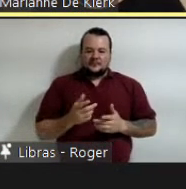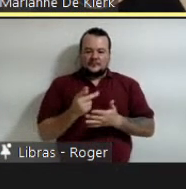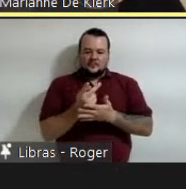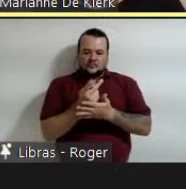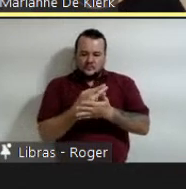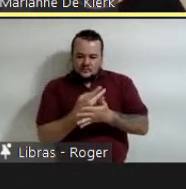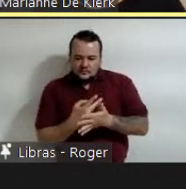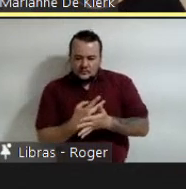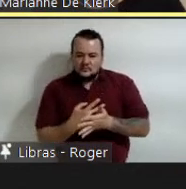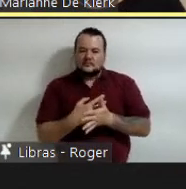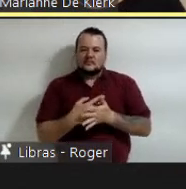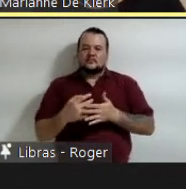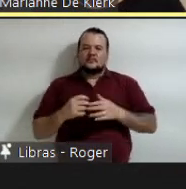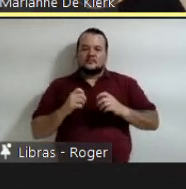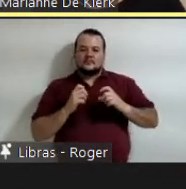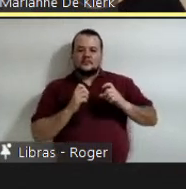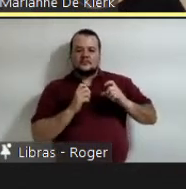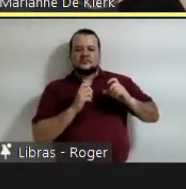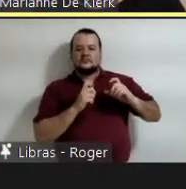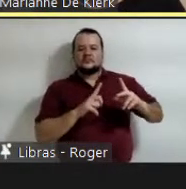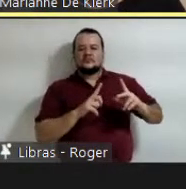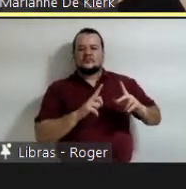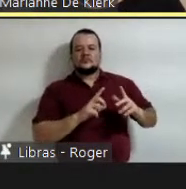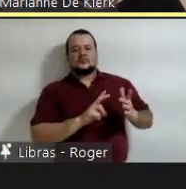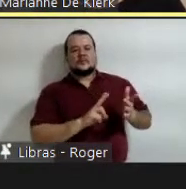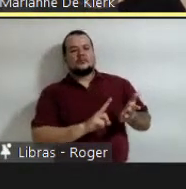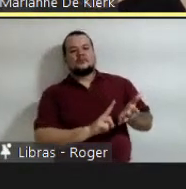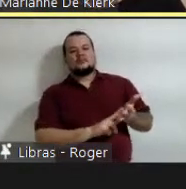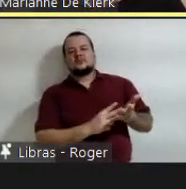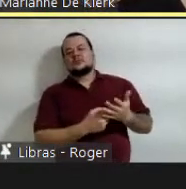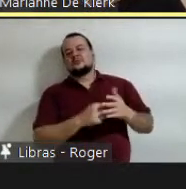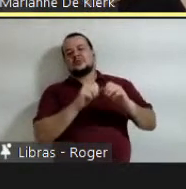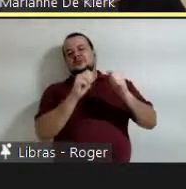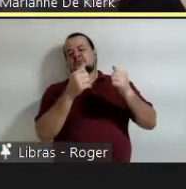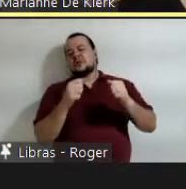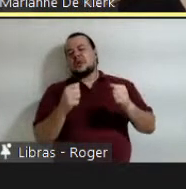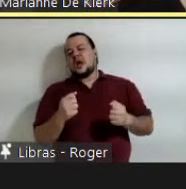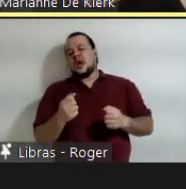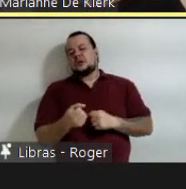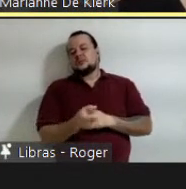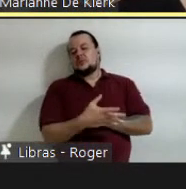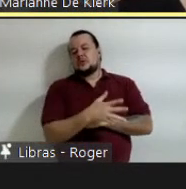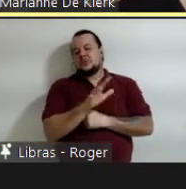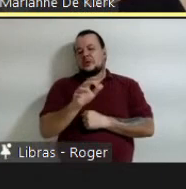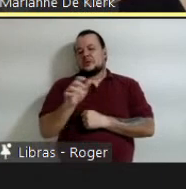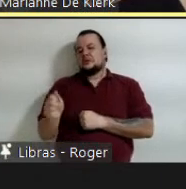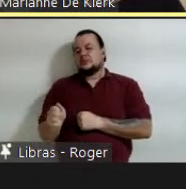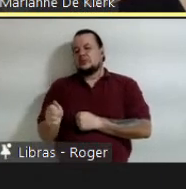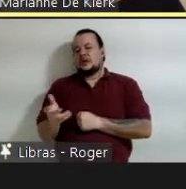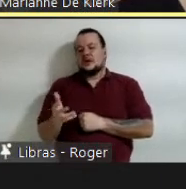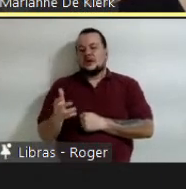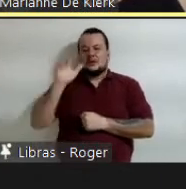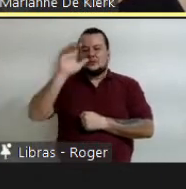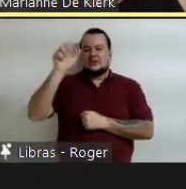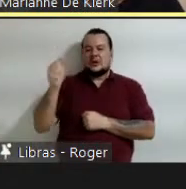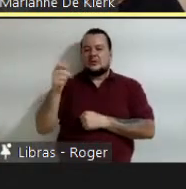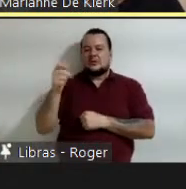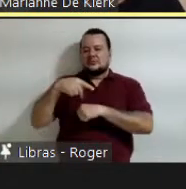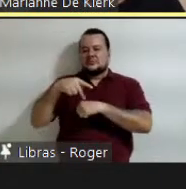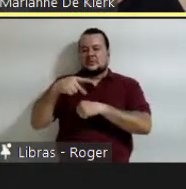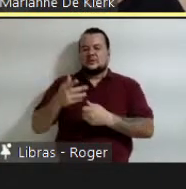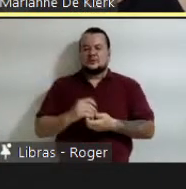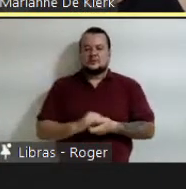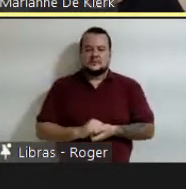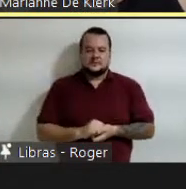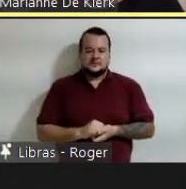the Burleigh Marx Gardens. Oh, sorry, I just went the wrong way. Separate entrances for Black people. Unfortunately, in all